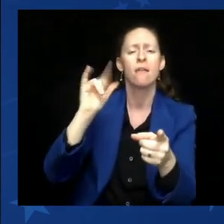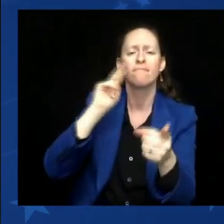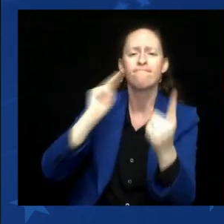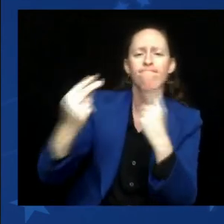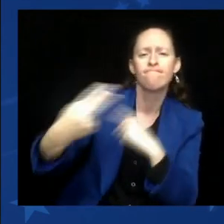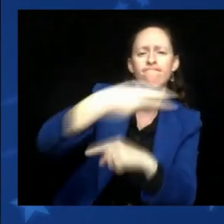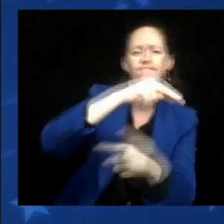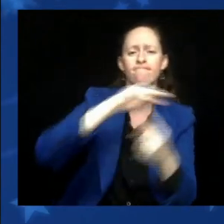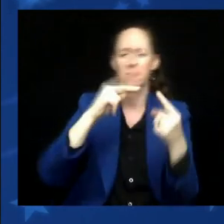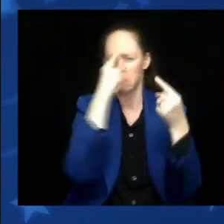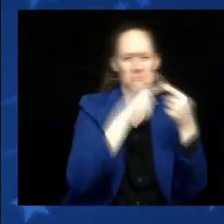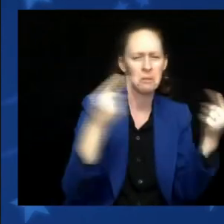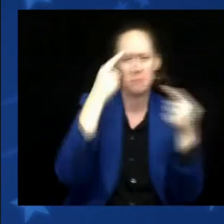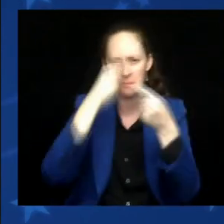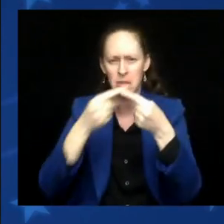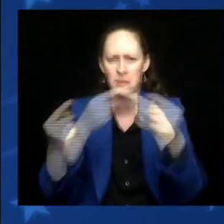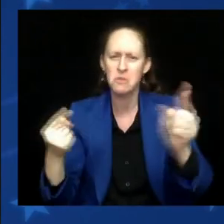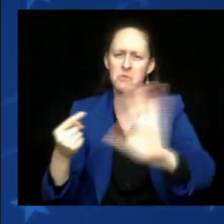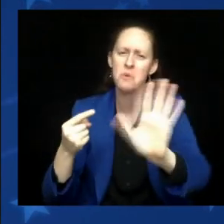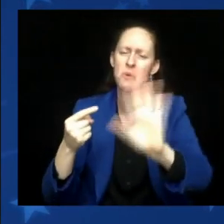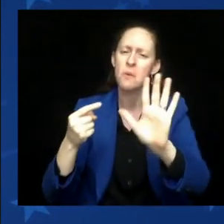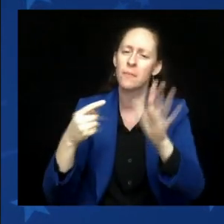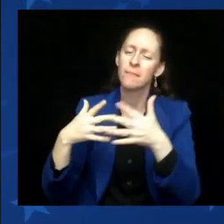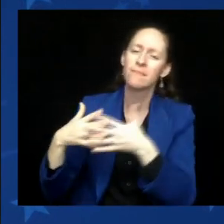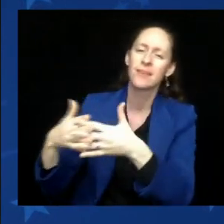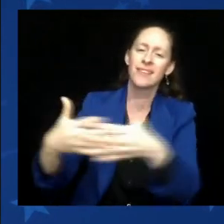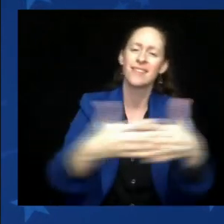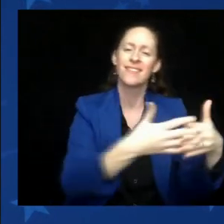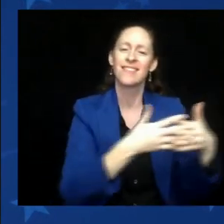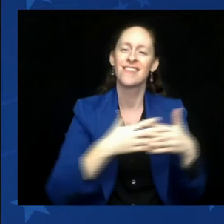isn't perfect. It always has been.